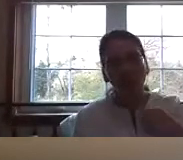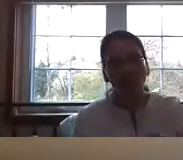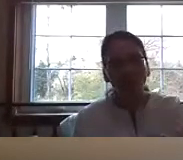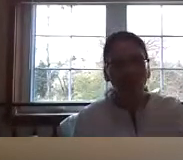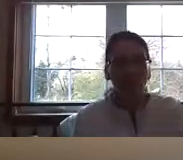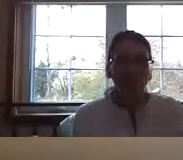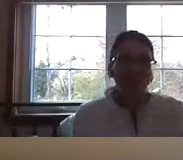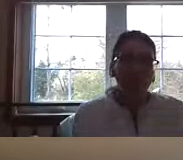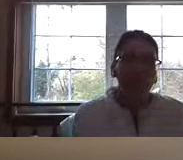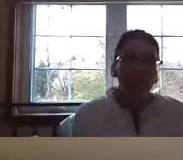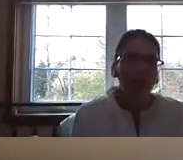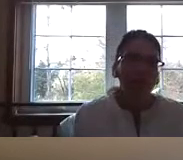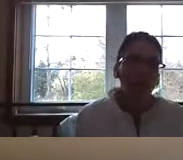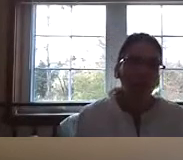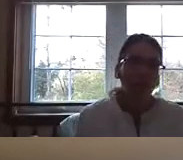already has